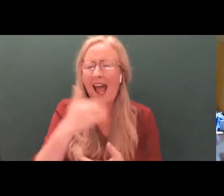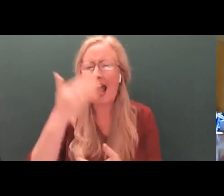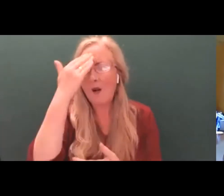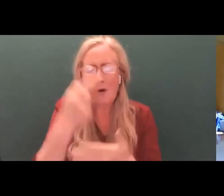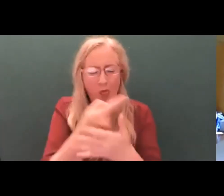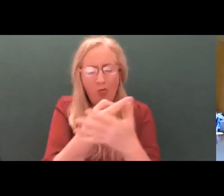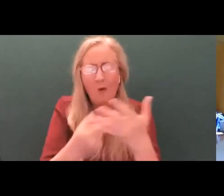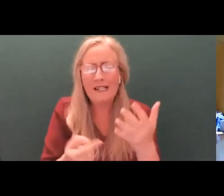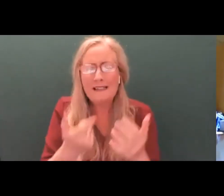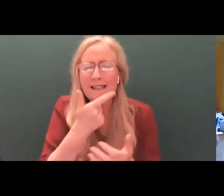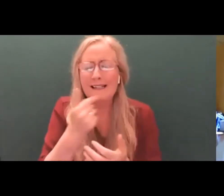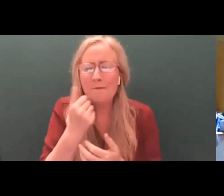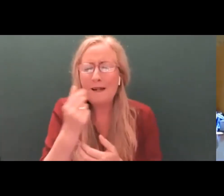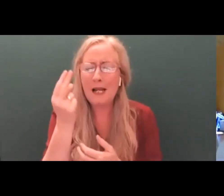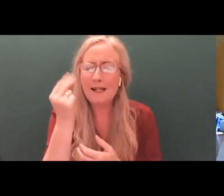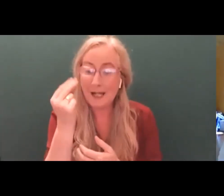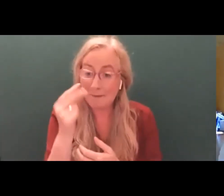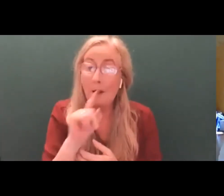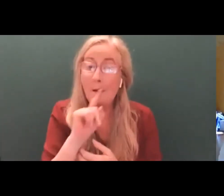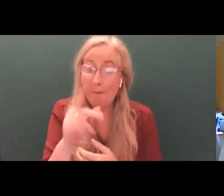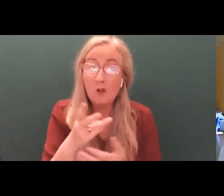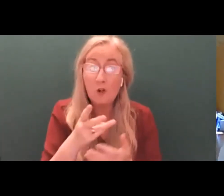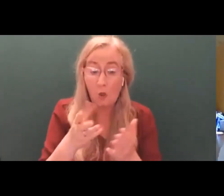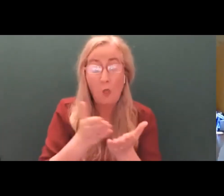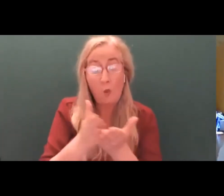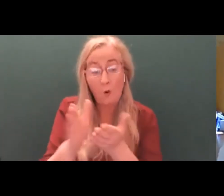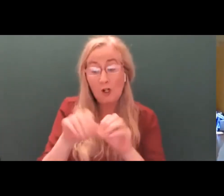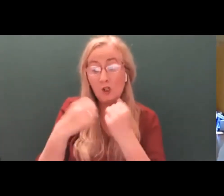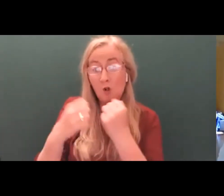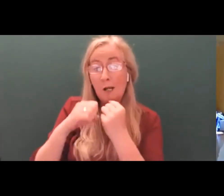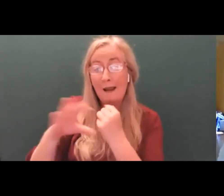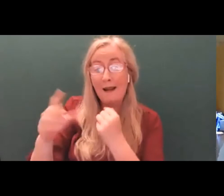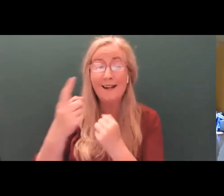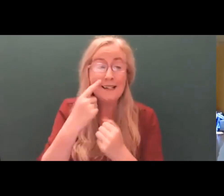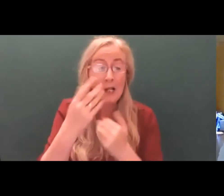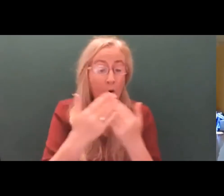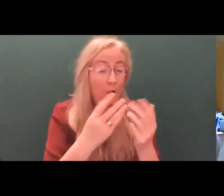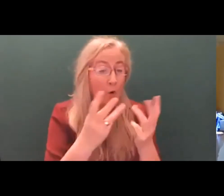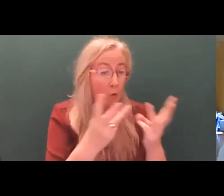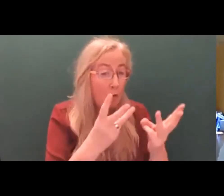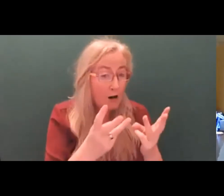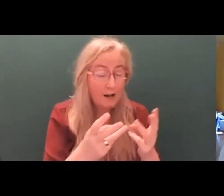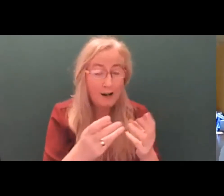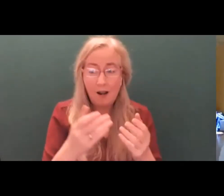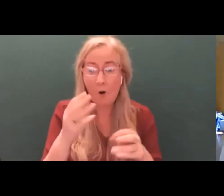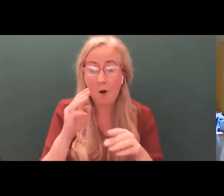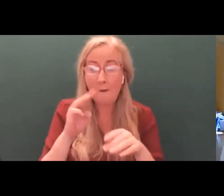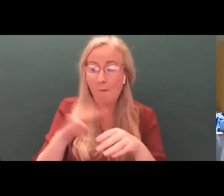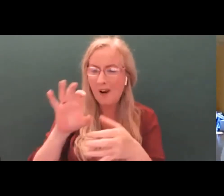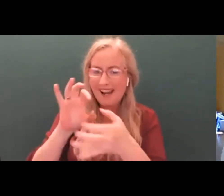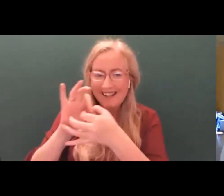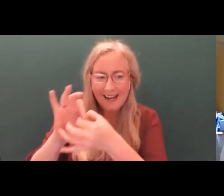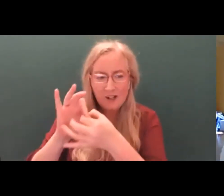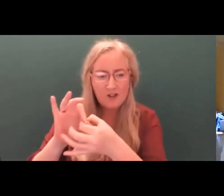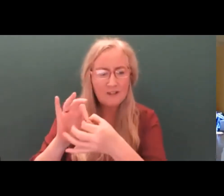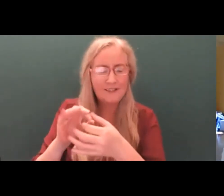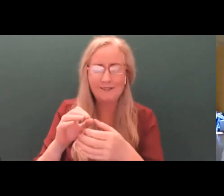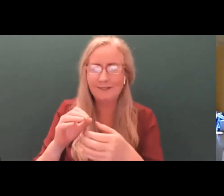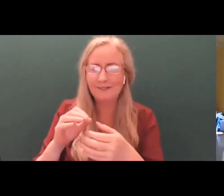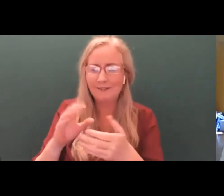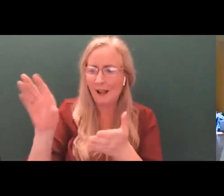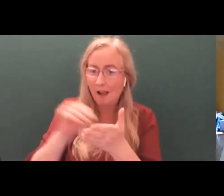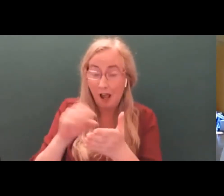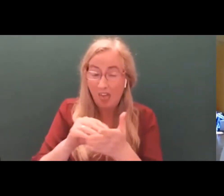but these actually, when I looked at my social media accounts to see what worked and what traveled and what got the most engagement and impressions, and I've